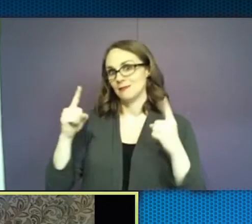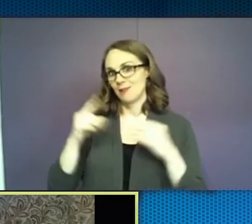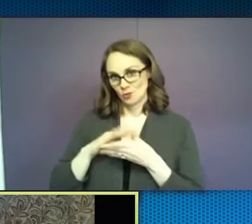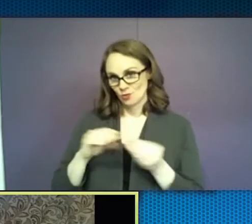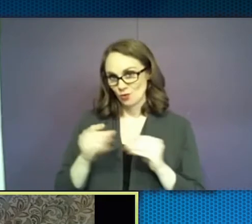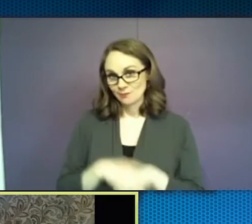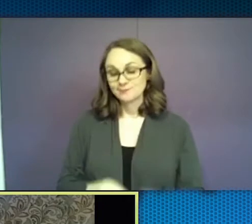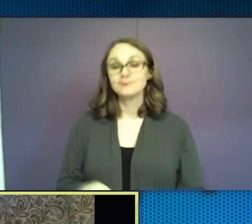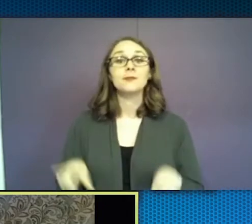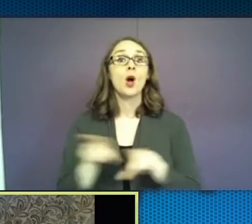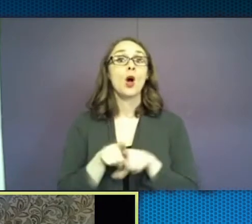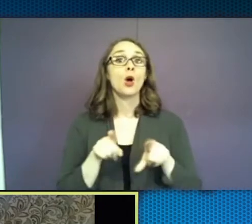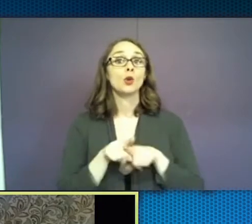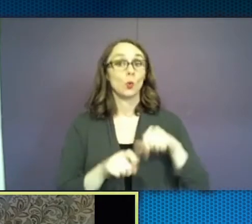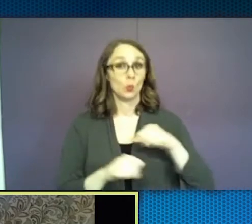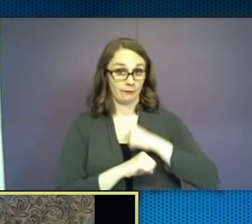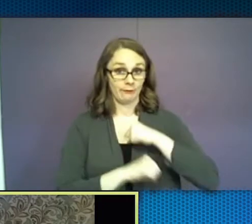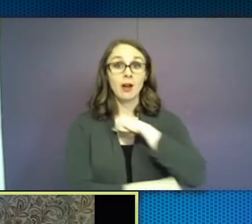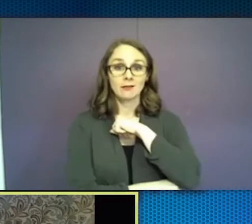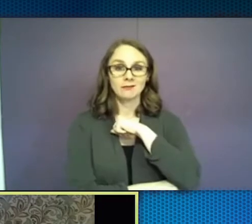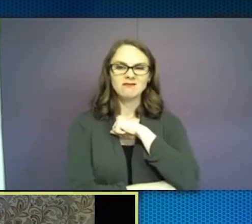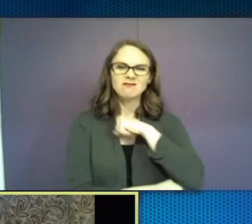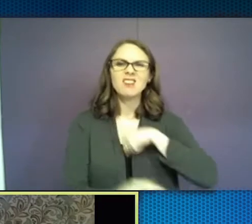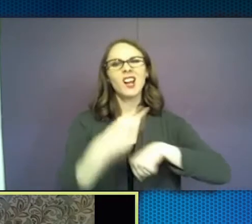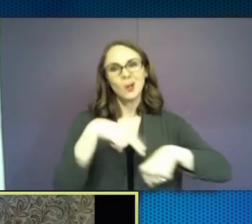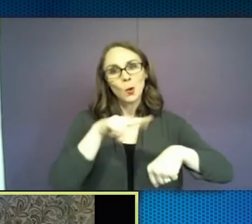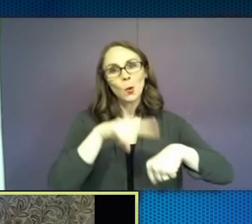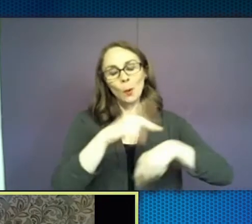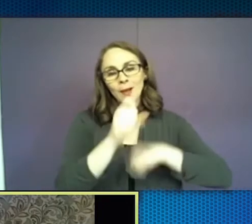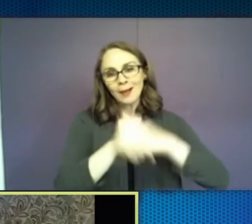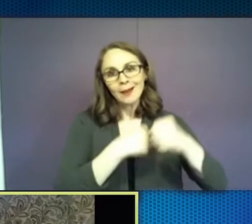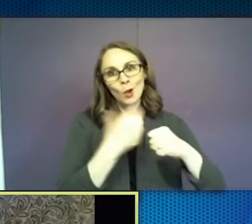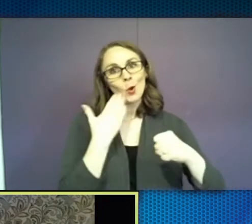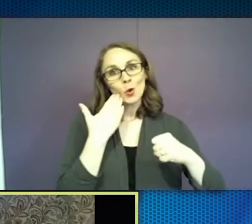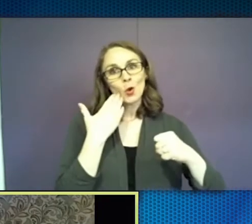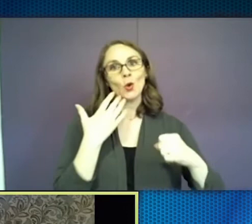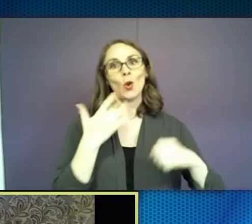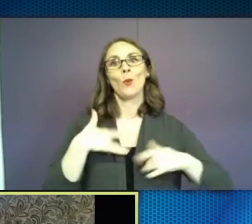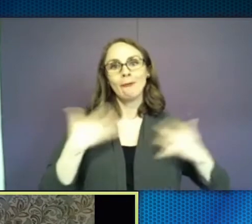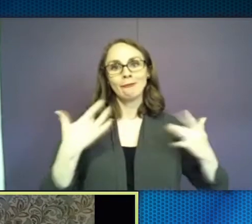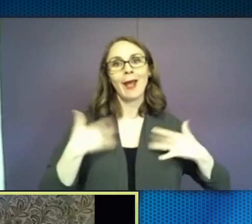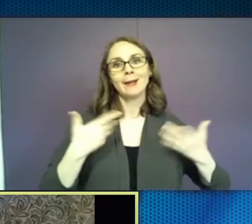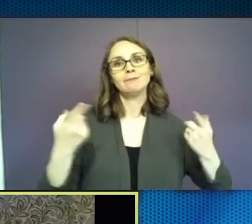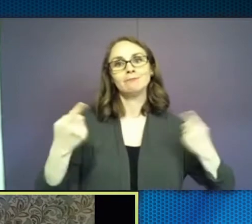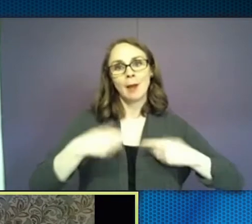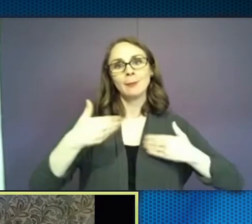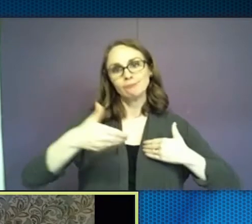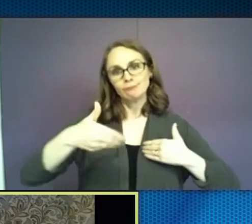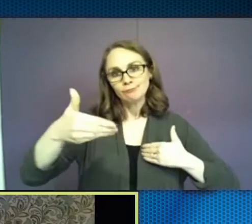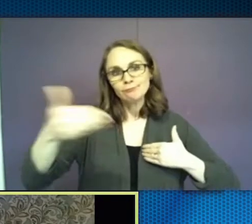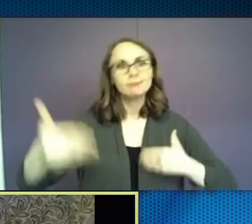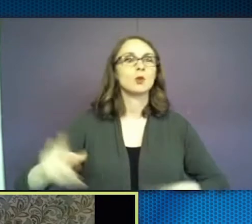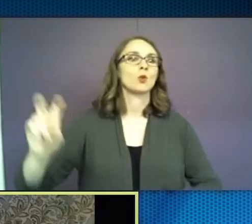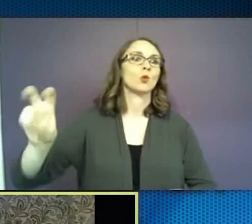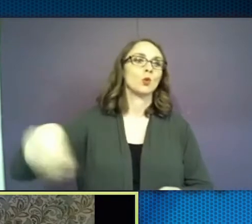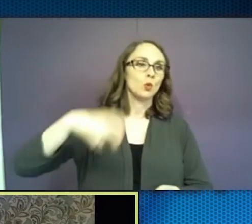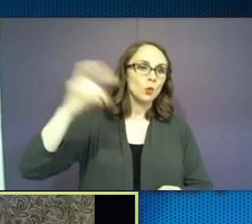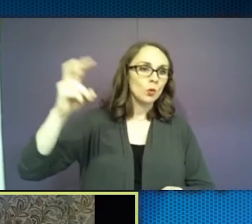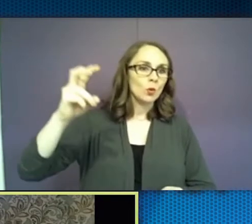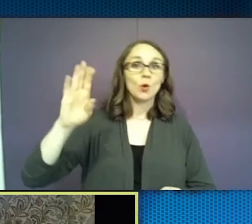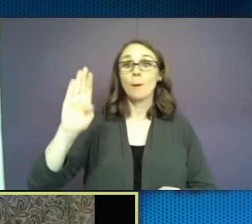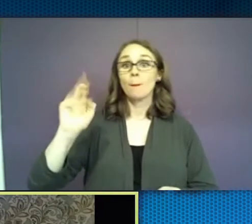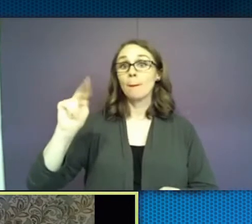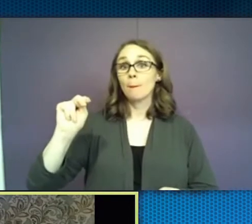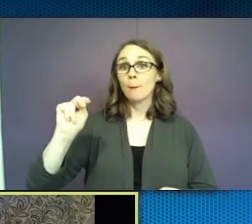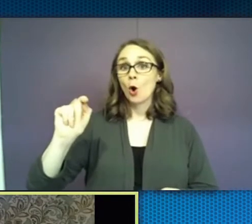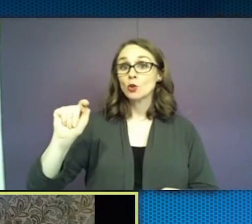Also, Landmarks has, in a normal year, there's year-round events, tours, like there's the Barnstormers event, which